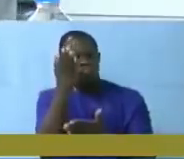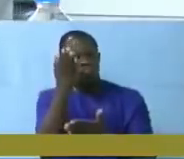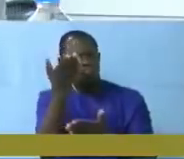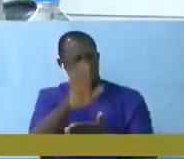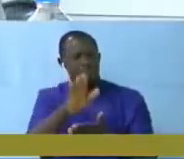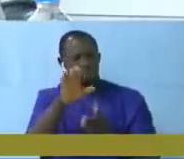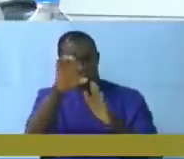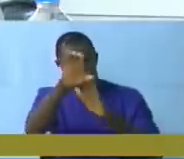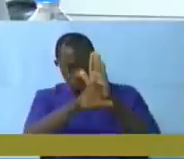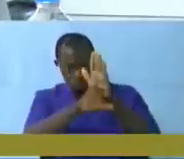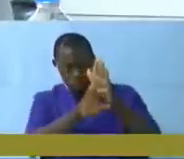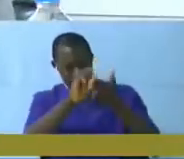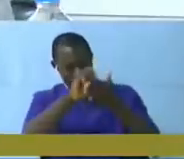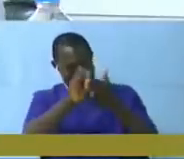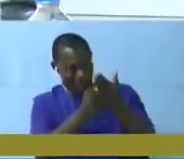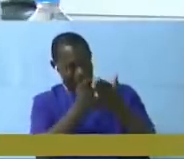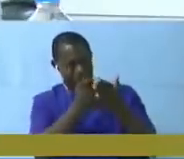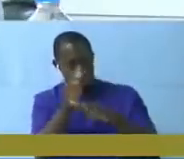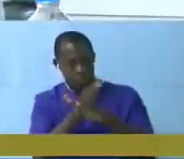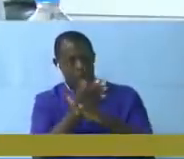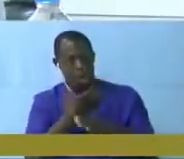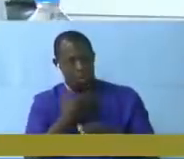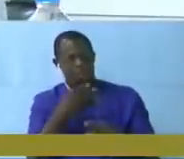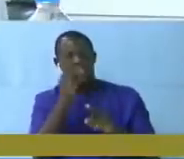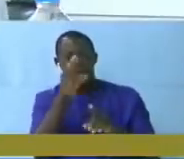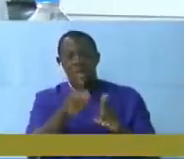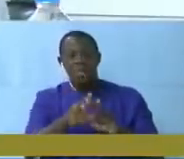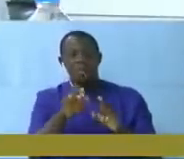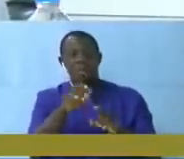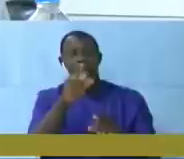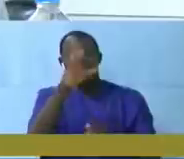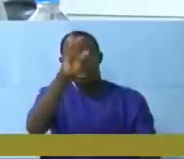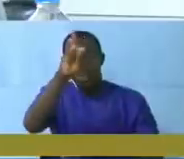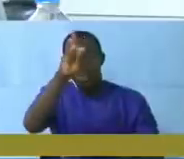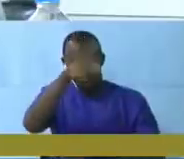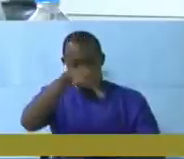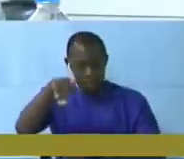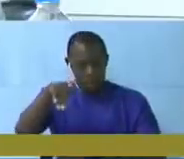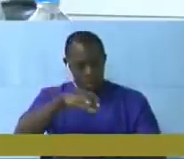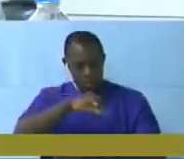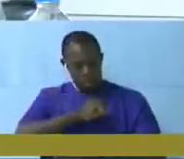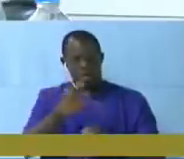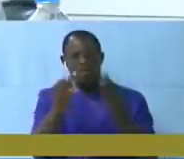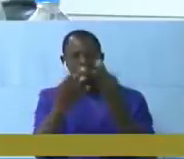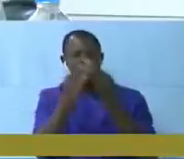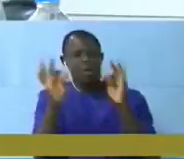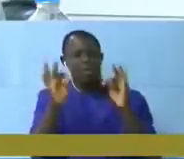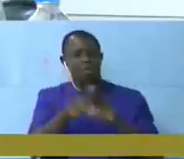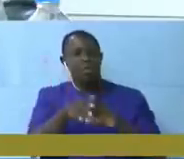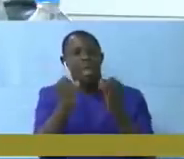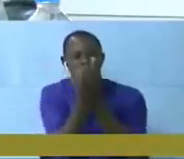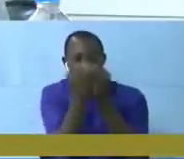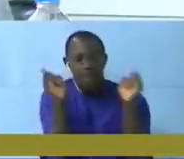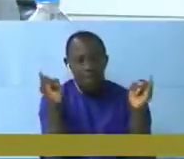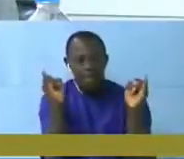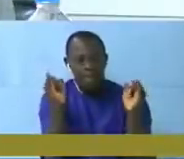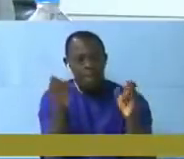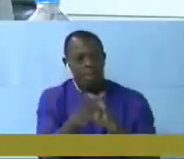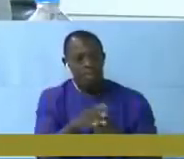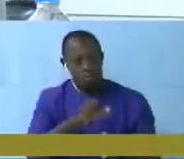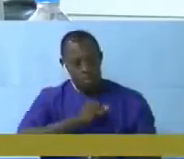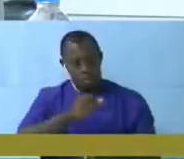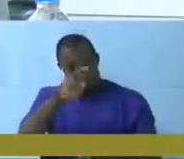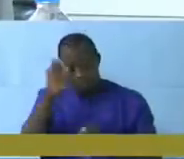liñ xelaton ak liñ ci génné mu ag ci nit ñi mu ngay fatalé né rek amna ci yenen lawyer yo xamne tok nañ fi ci commission bi bala